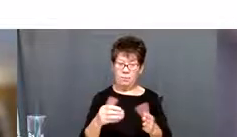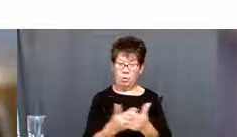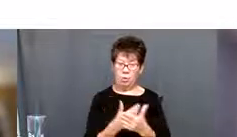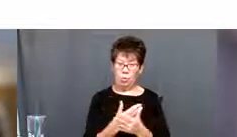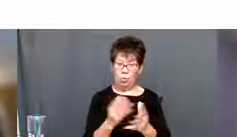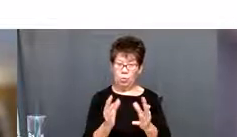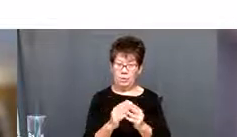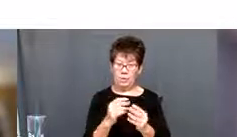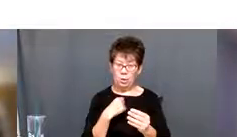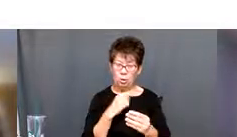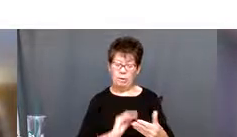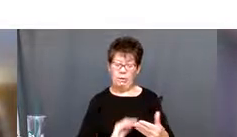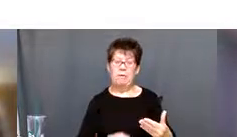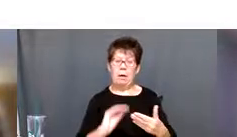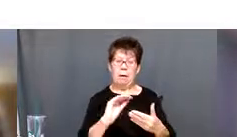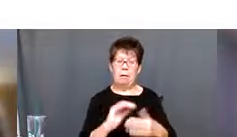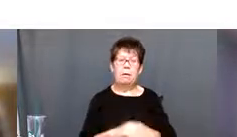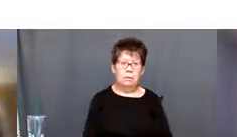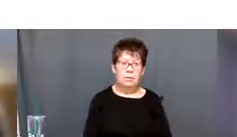about.